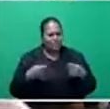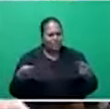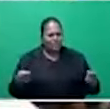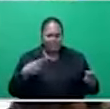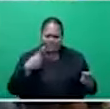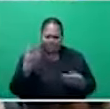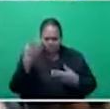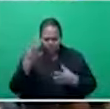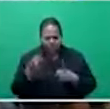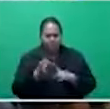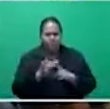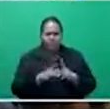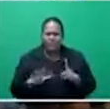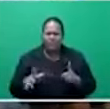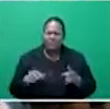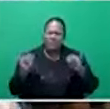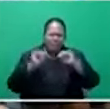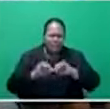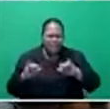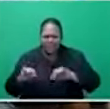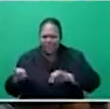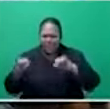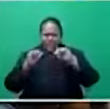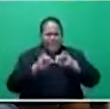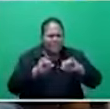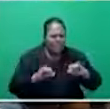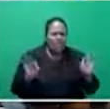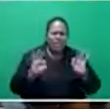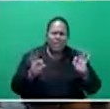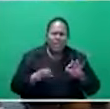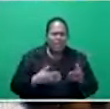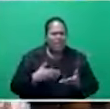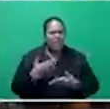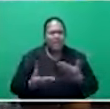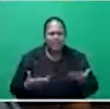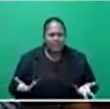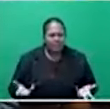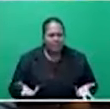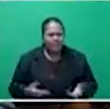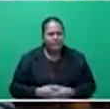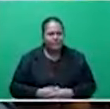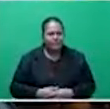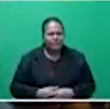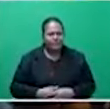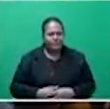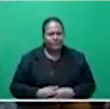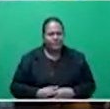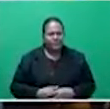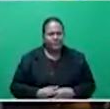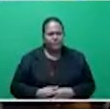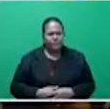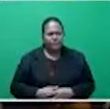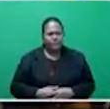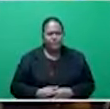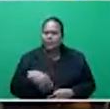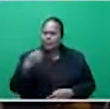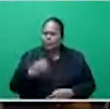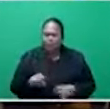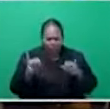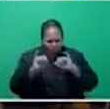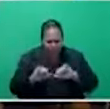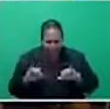been so many investigations, nothing's been revealed. There's been no investigation whatsoever on the issue. No, there's been no investigation,